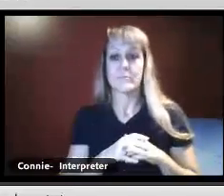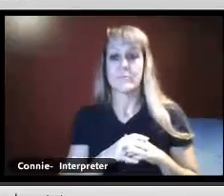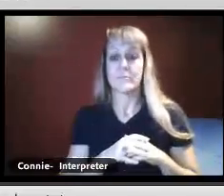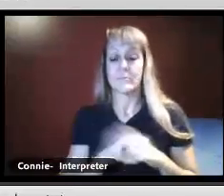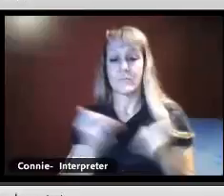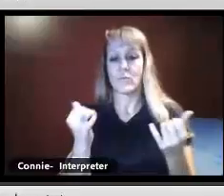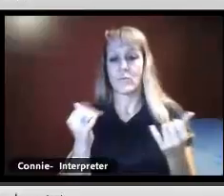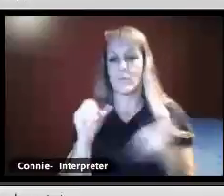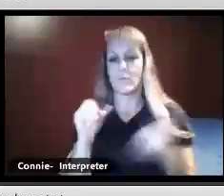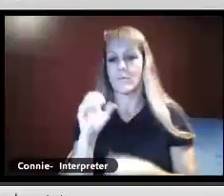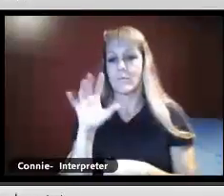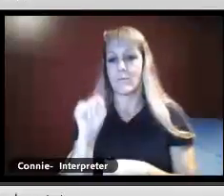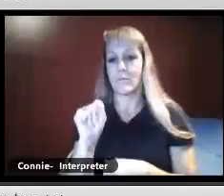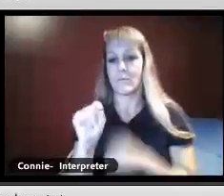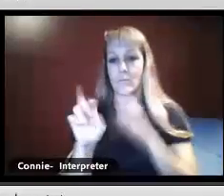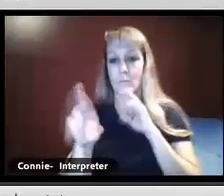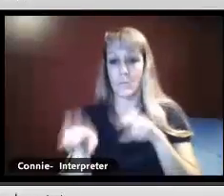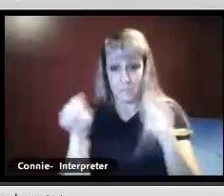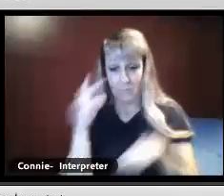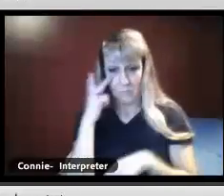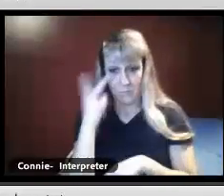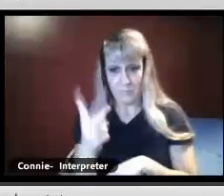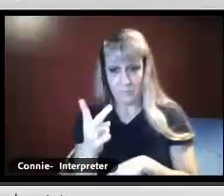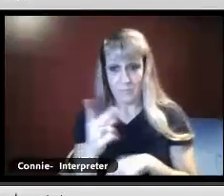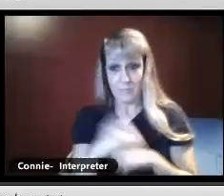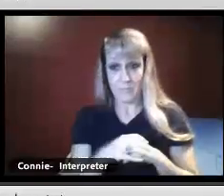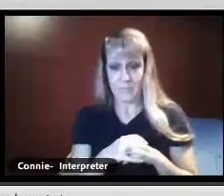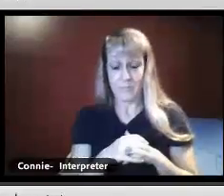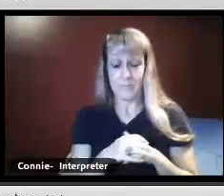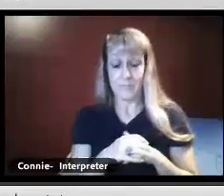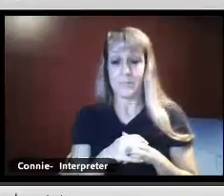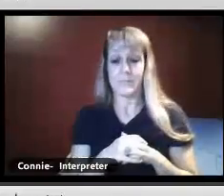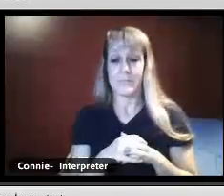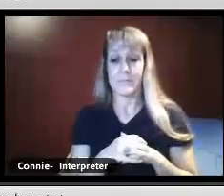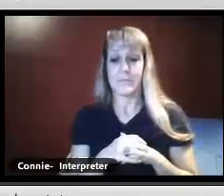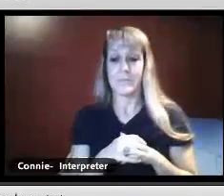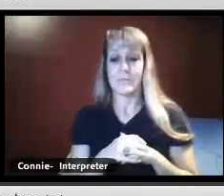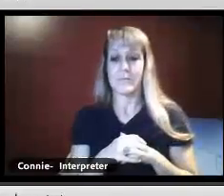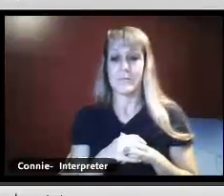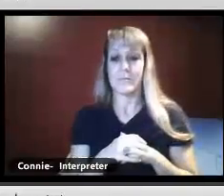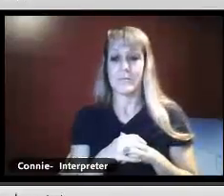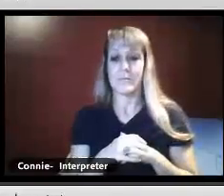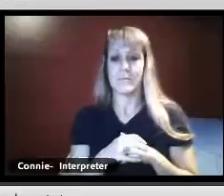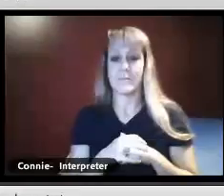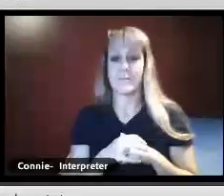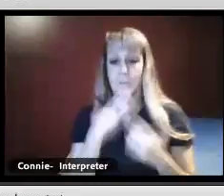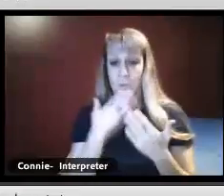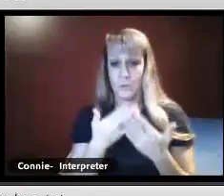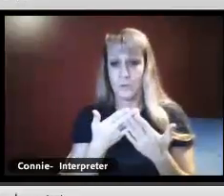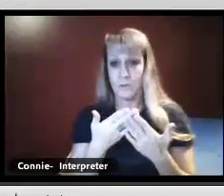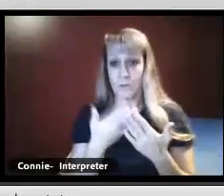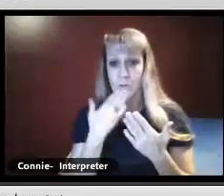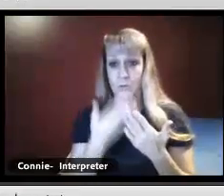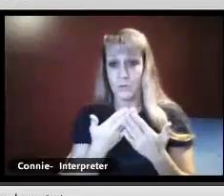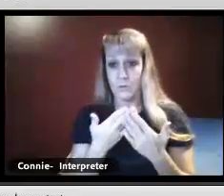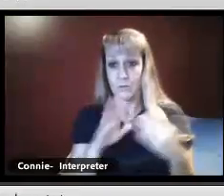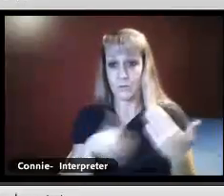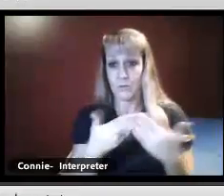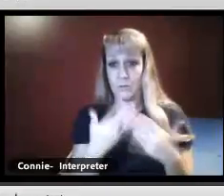Scout Report. Let's make sure we're all literally on the same page. We're all good? Are we all one?